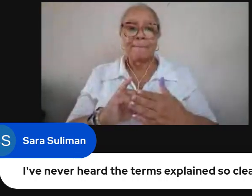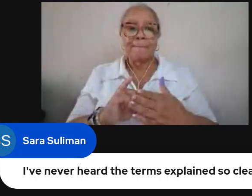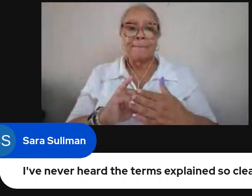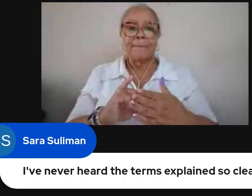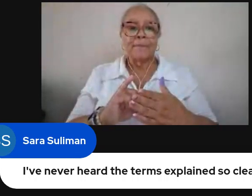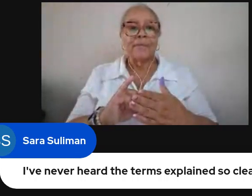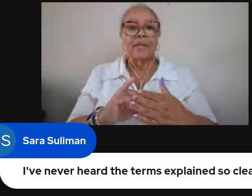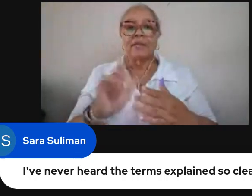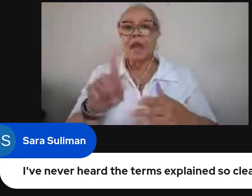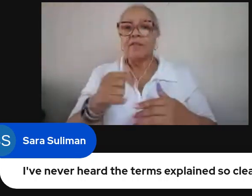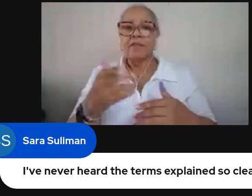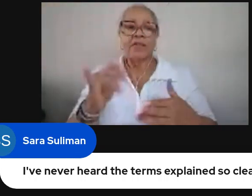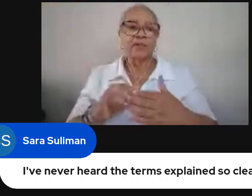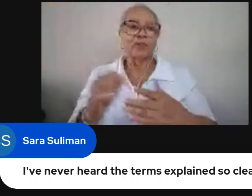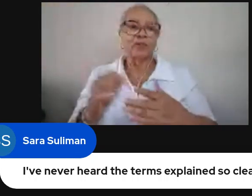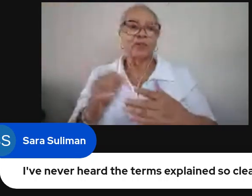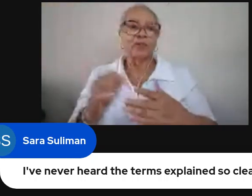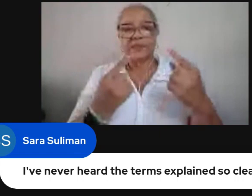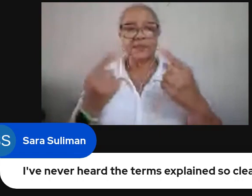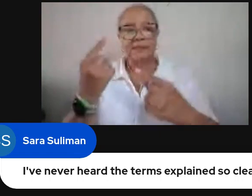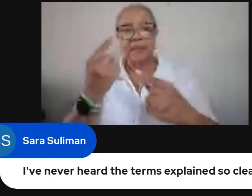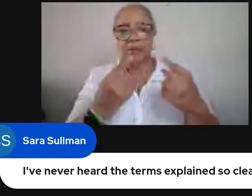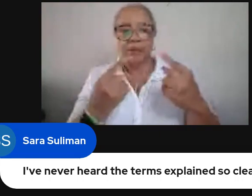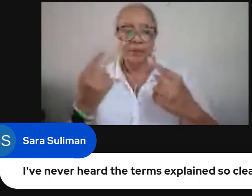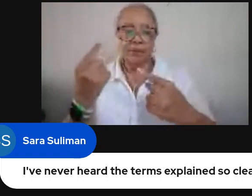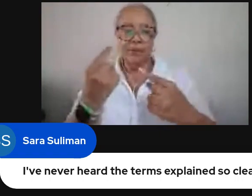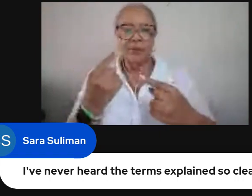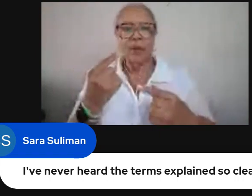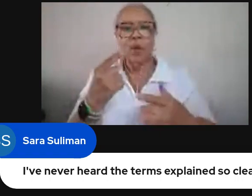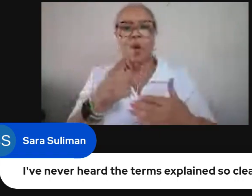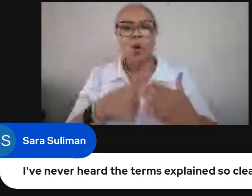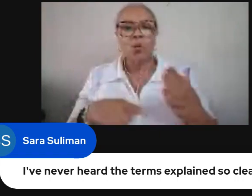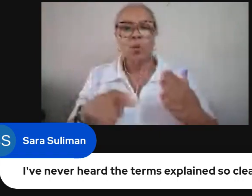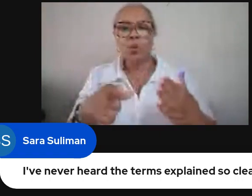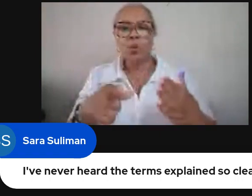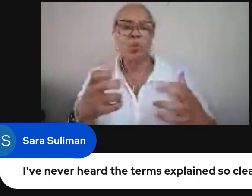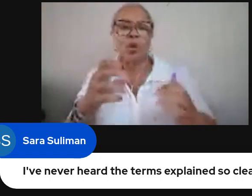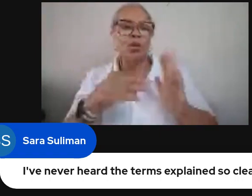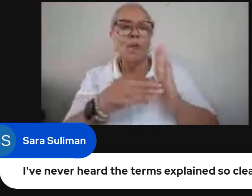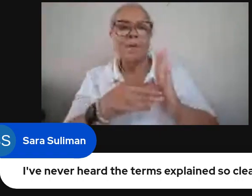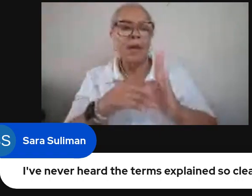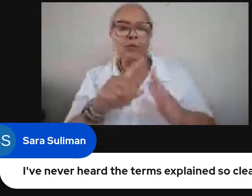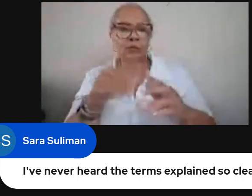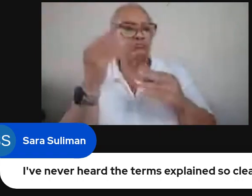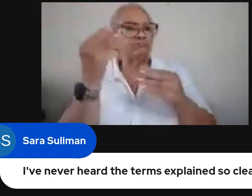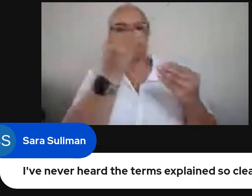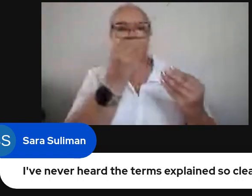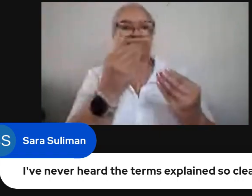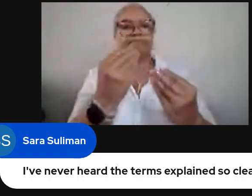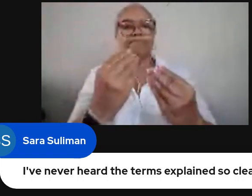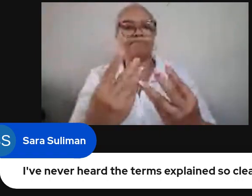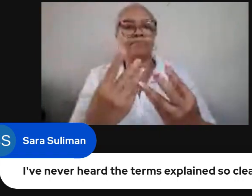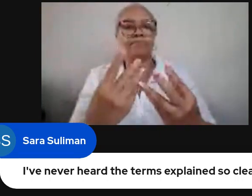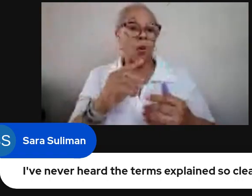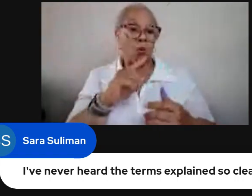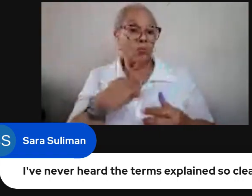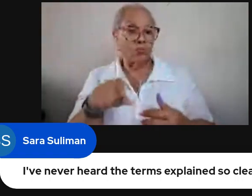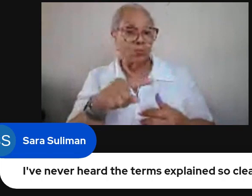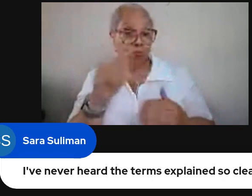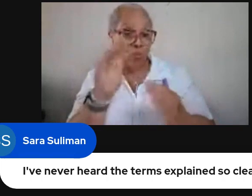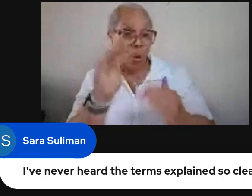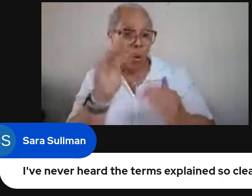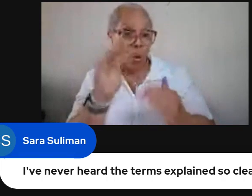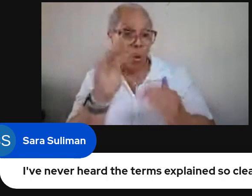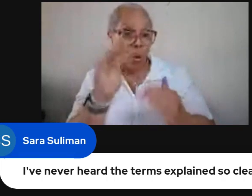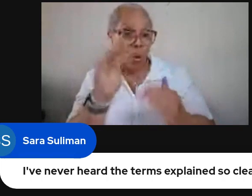thing to consider is what do you want your model to tell you, right? Are you hoping, to borrow